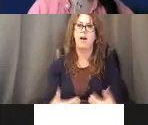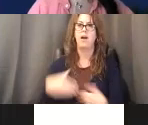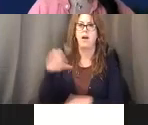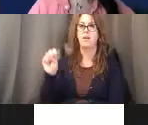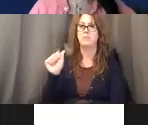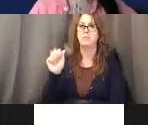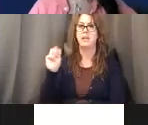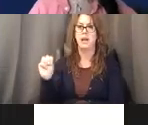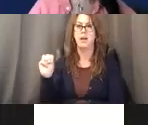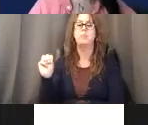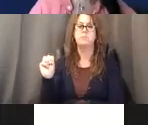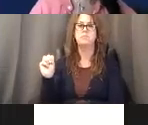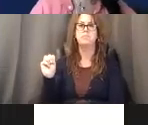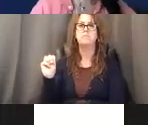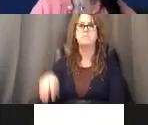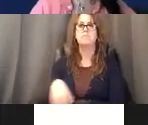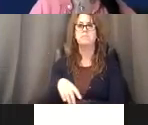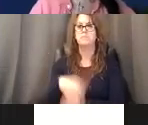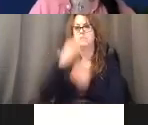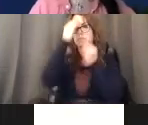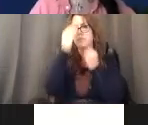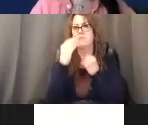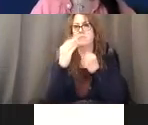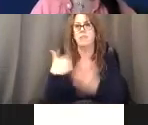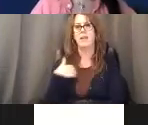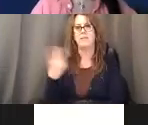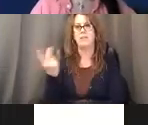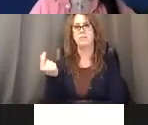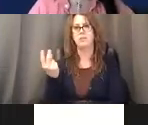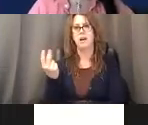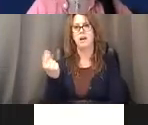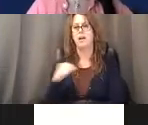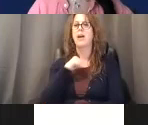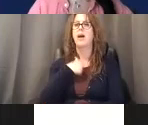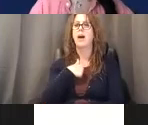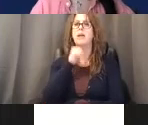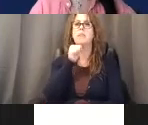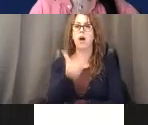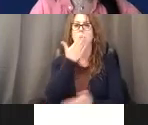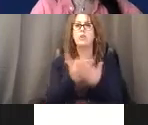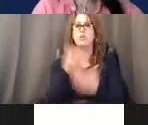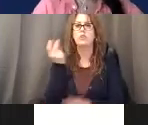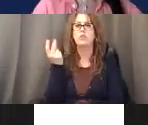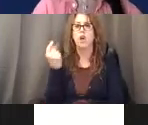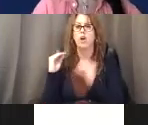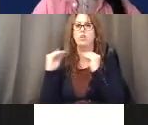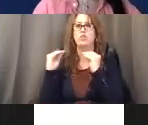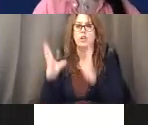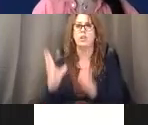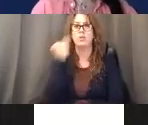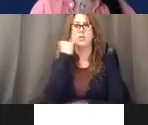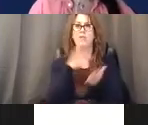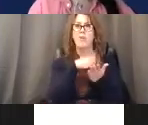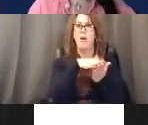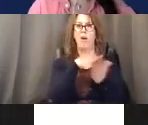I go by Sam. Just letting you all know that I have a dog and I'm not a good dog trainer, so he will bark throughout this, and I will try